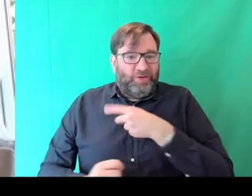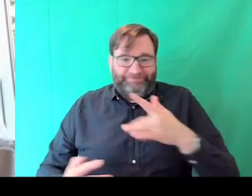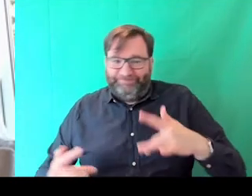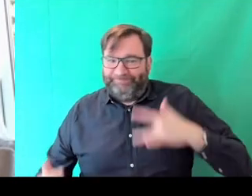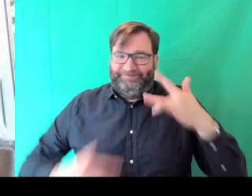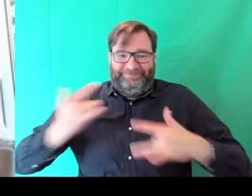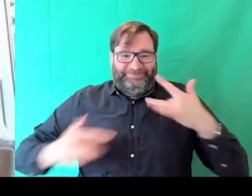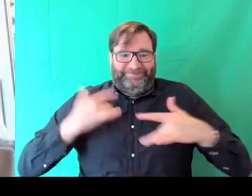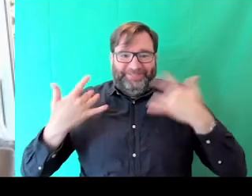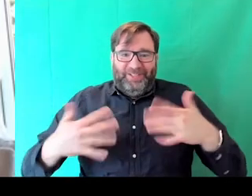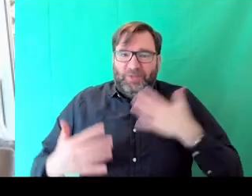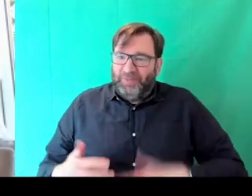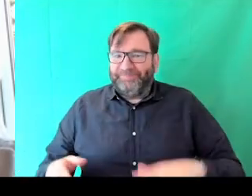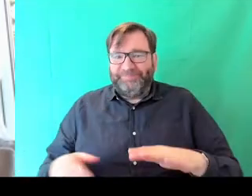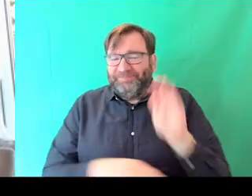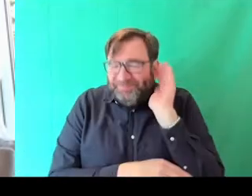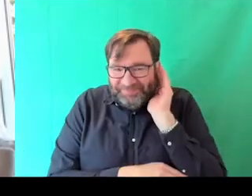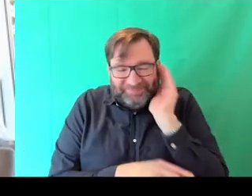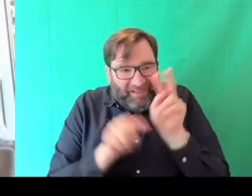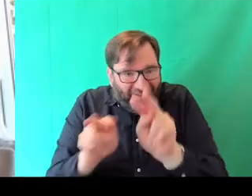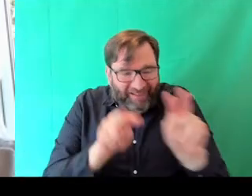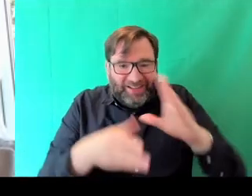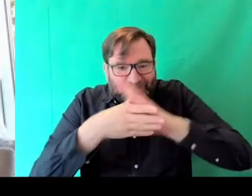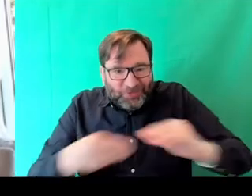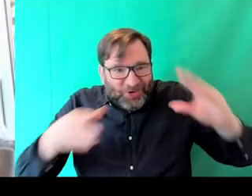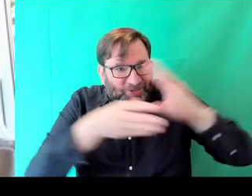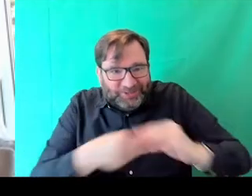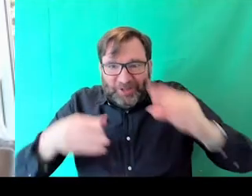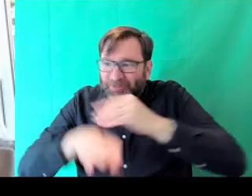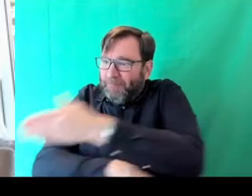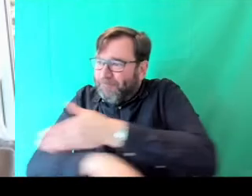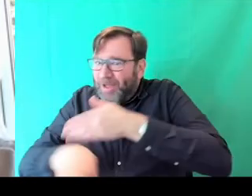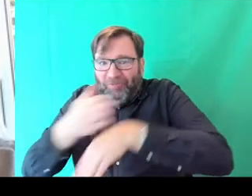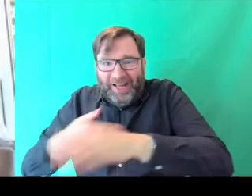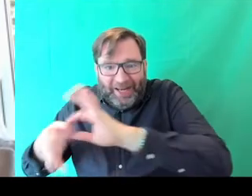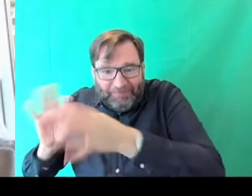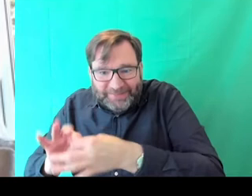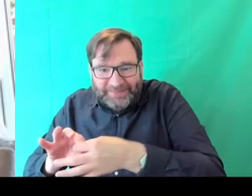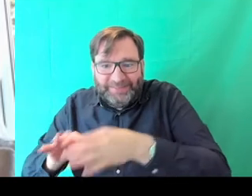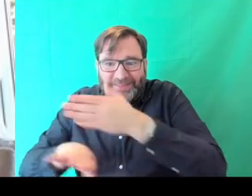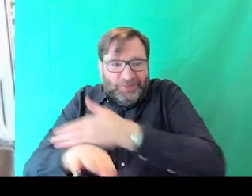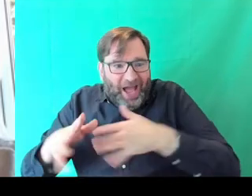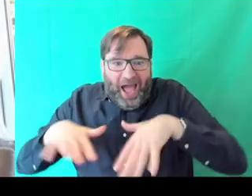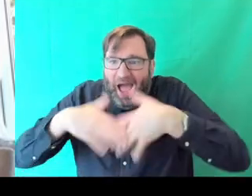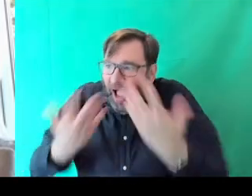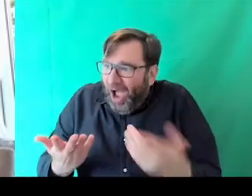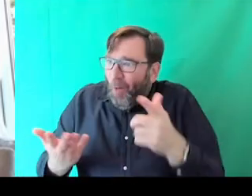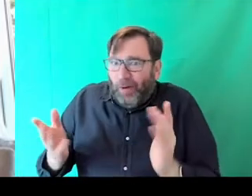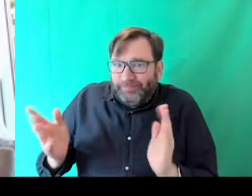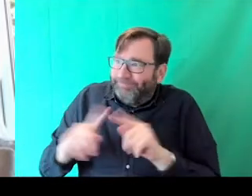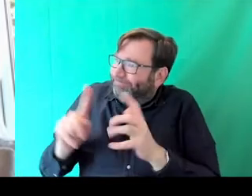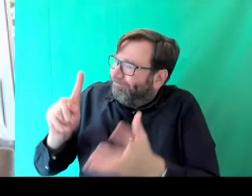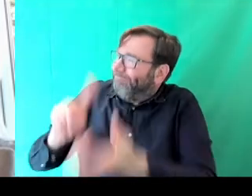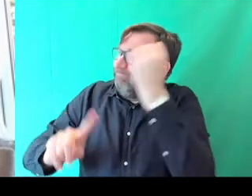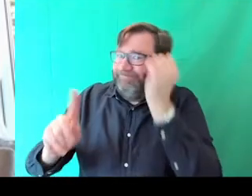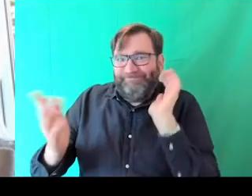know, I think that's a hill I will die on until I see those completely discontinued. I'm gonna keep fighting. And then if